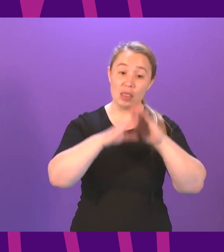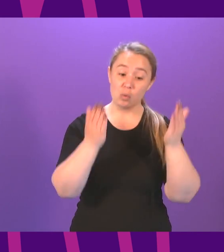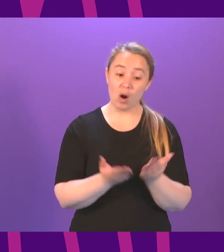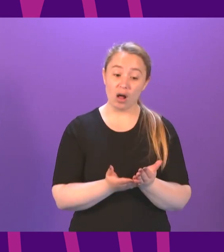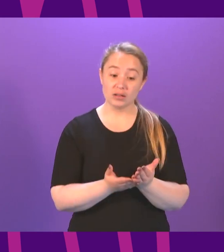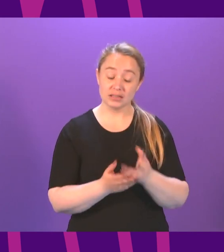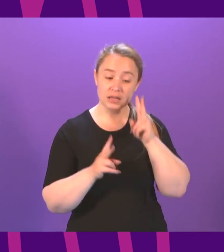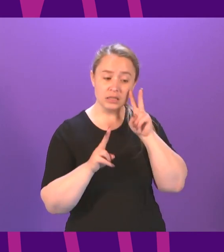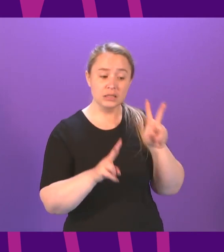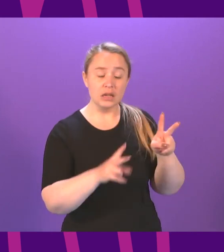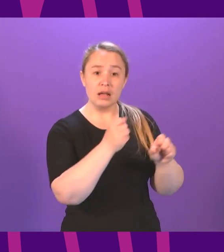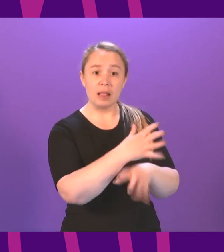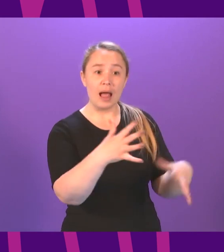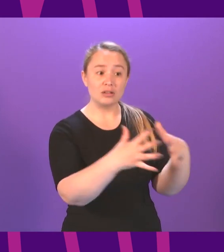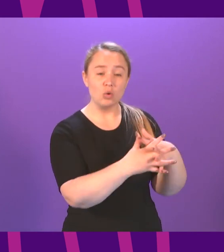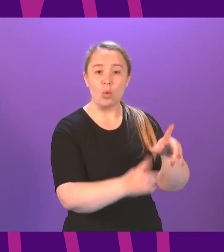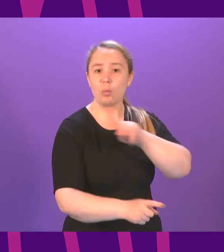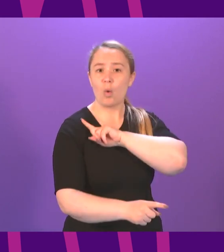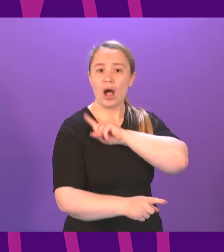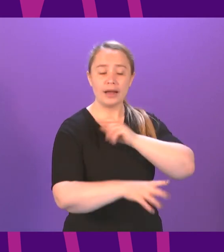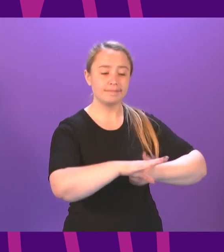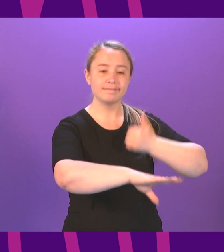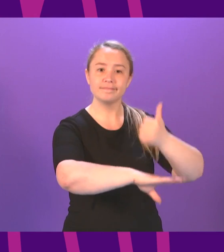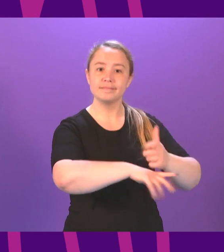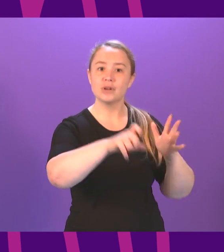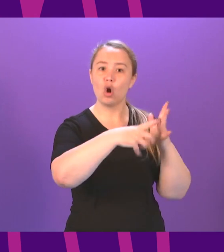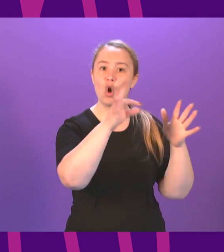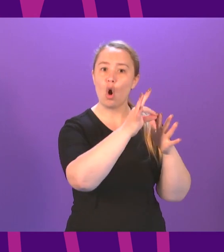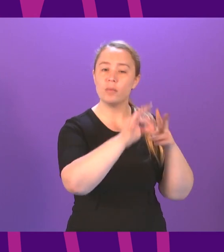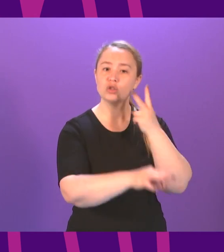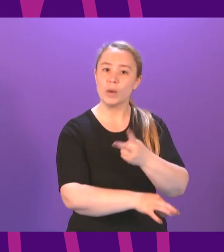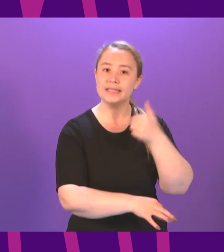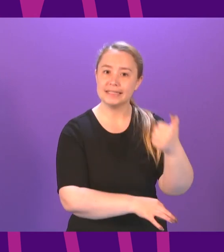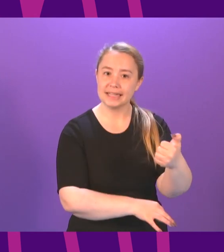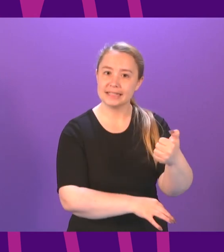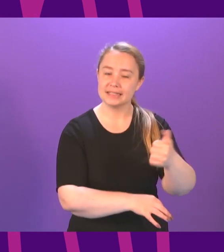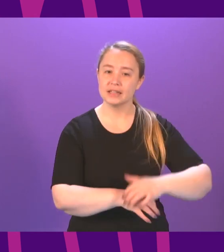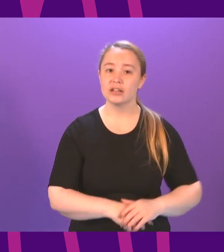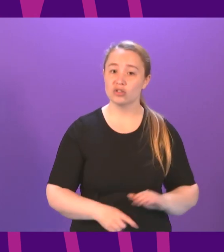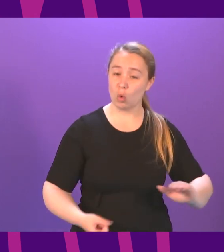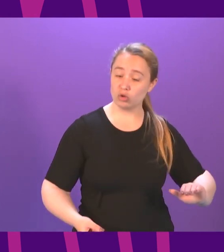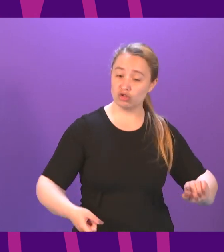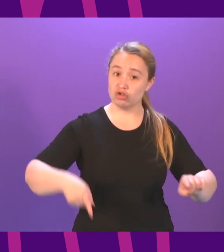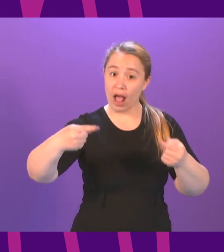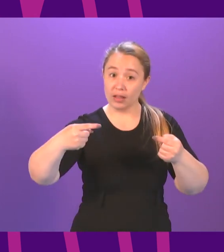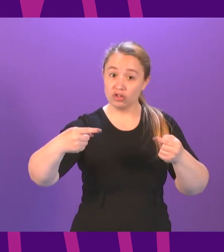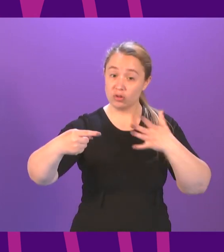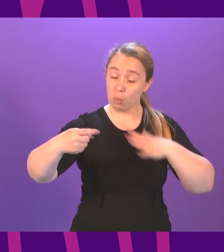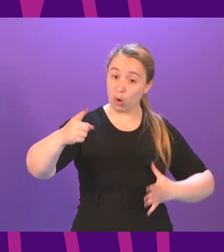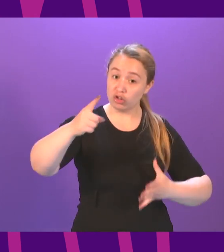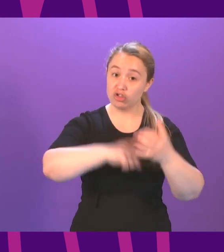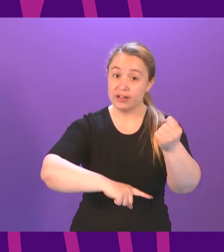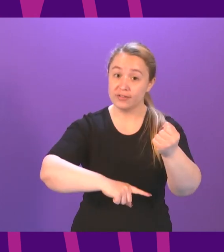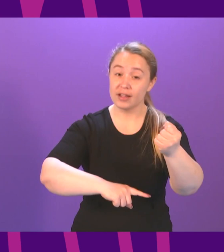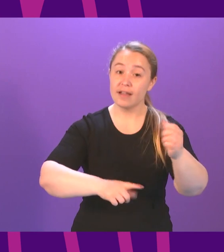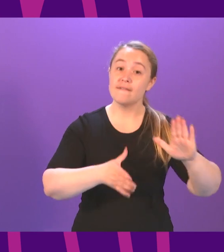Glasgow as we host COP26. To meet these challenges and many more, the First Minister must be bold. There